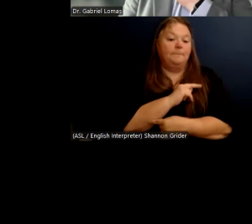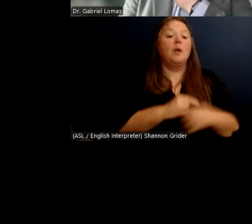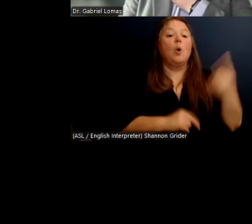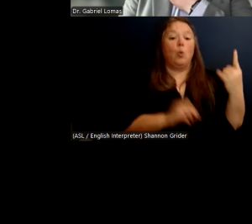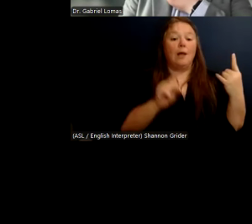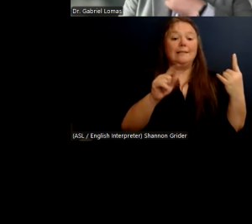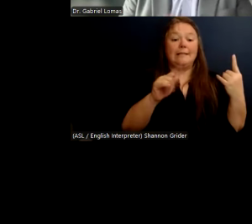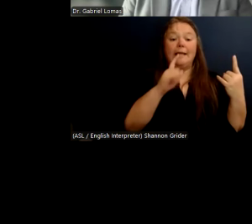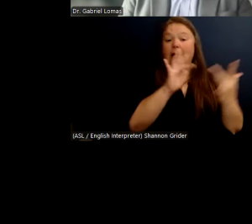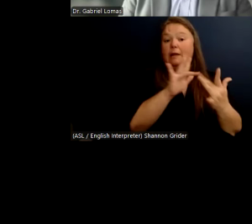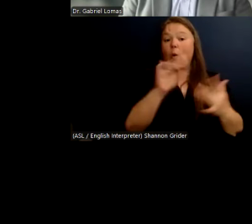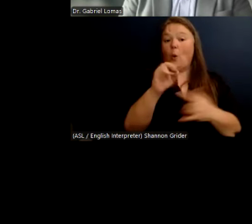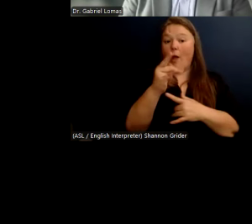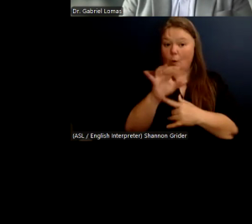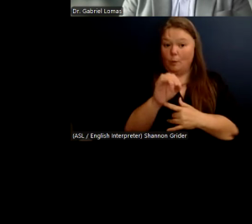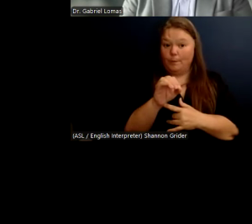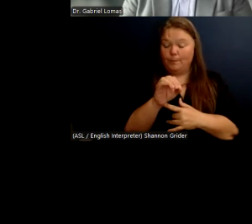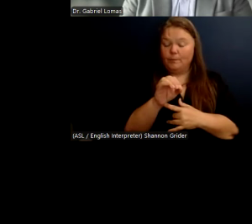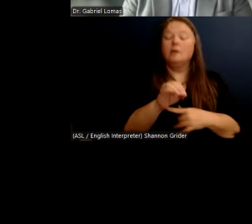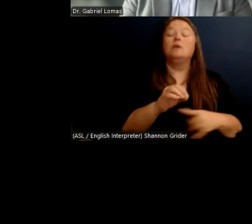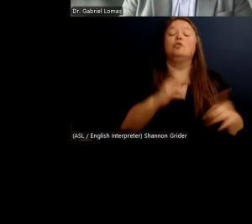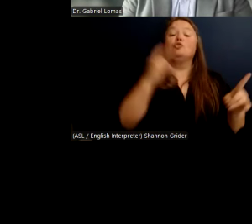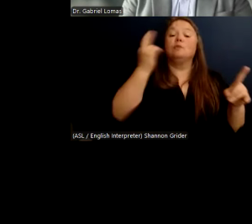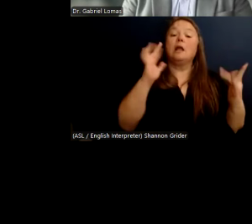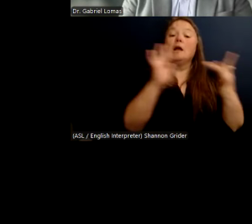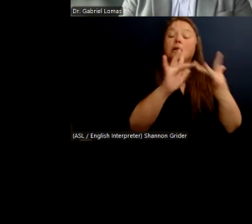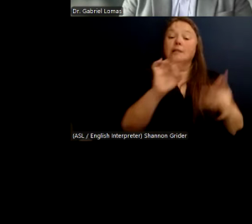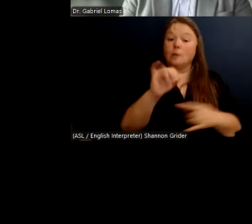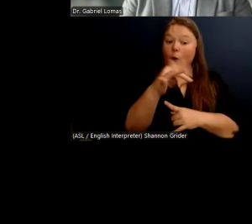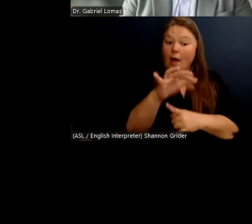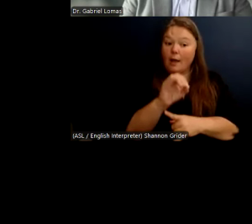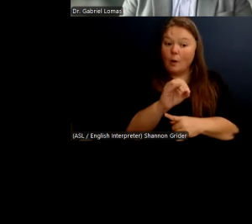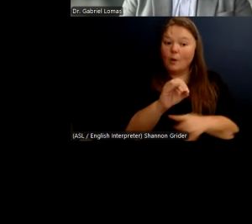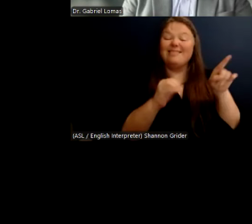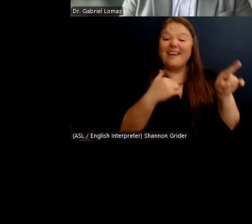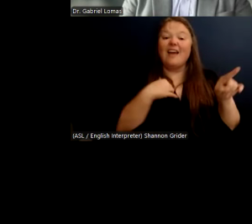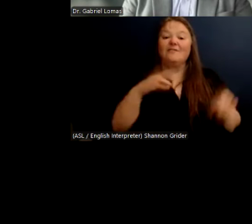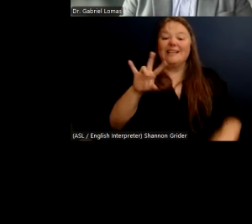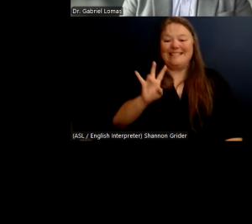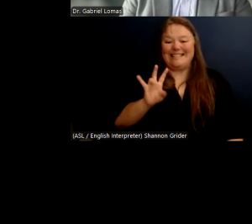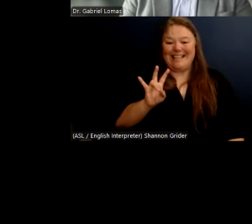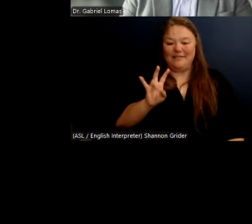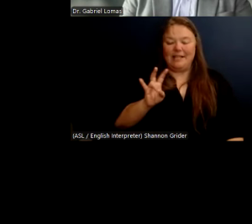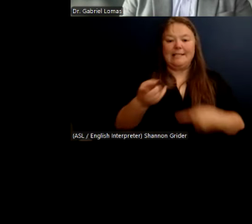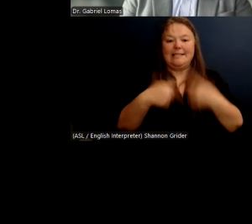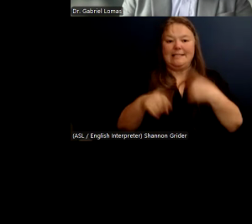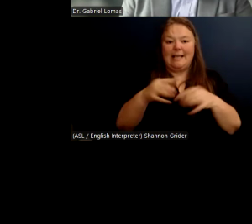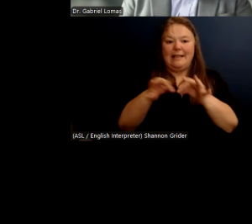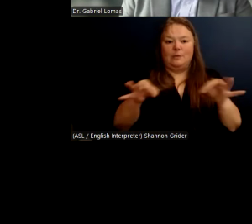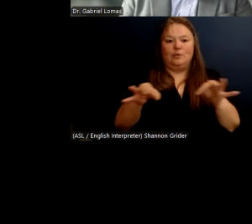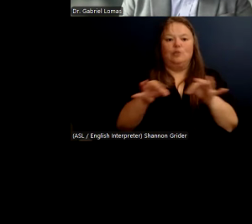Ohio. Now, it was the result of a lawsuit, but they actually have 7 sign language interpreters working in the